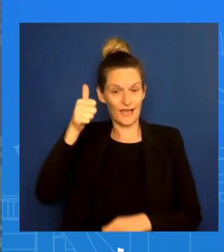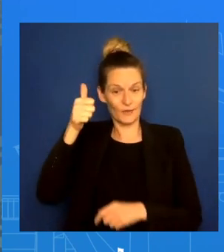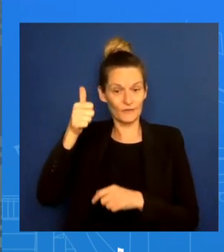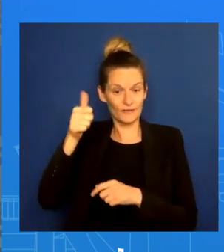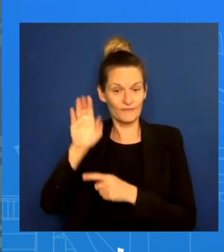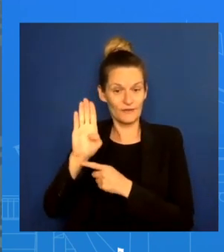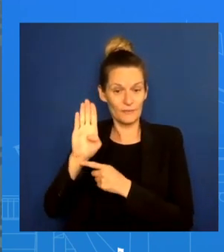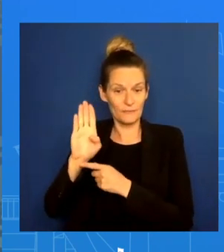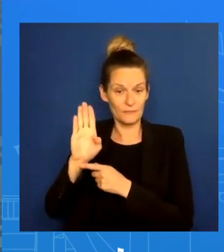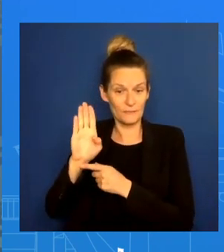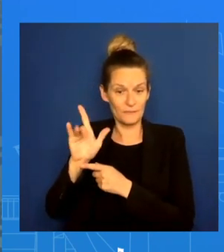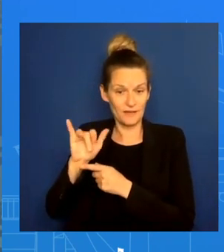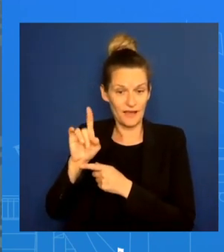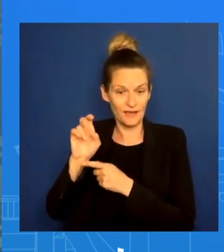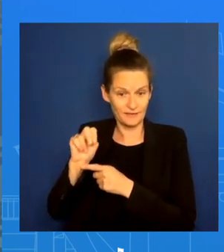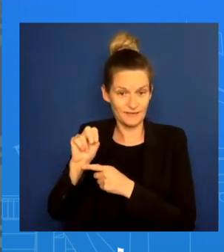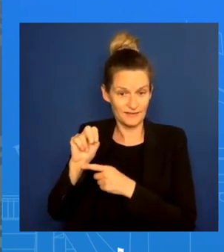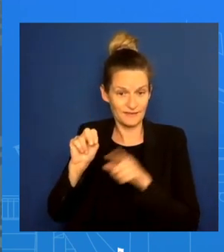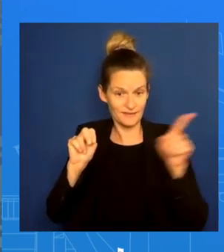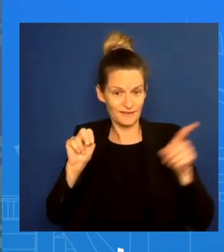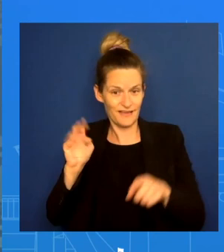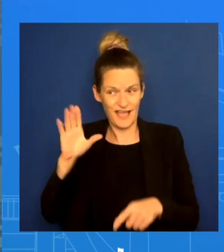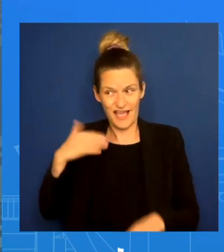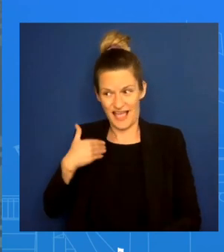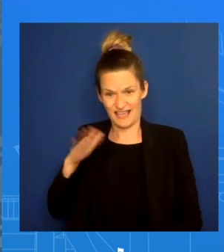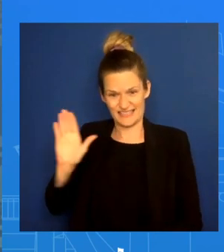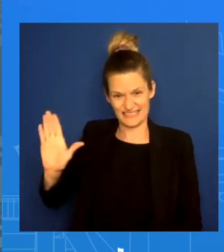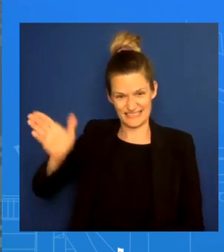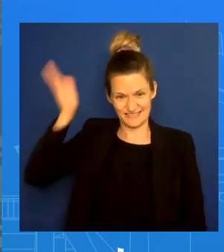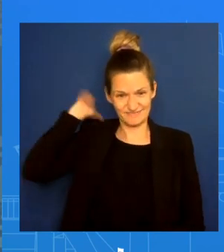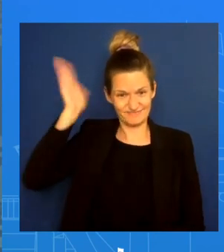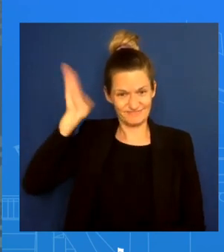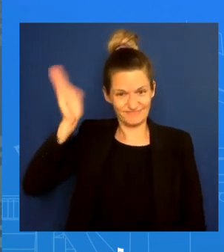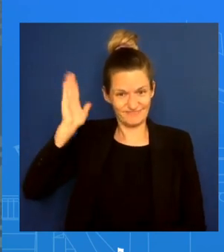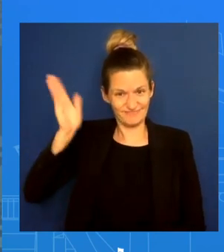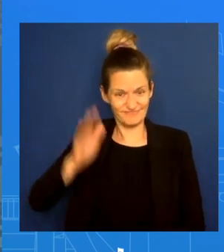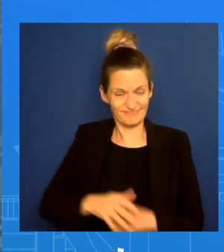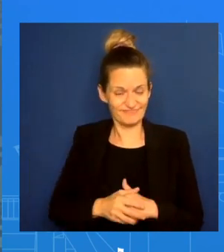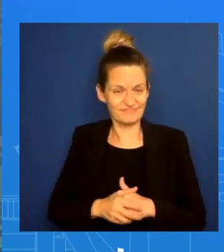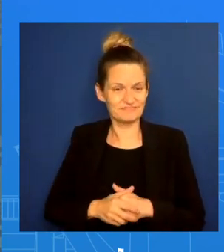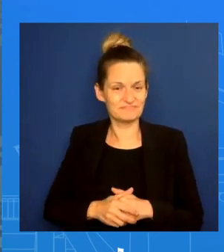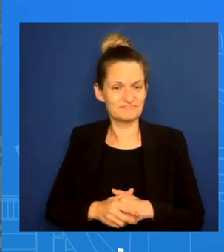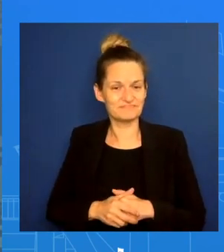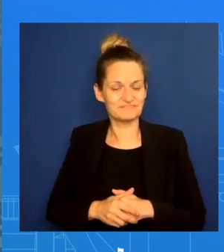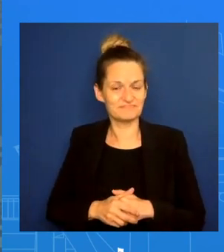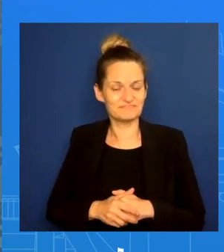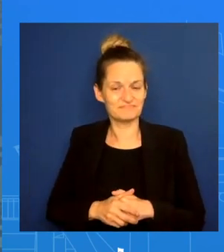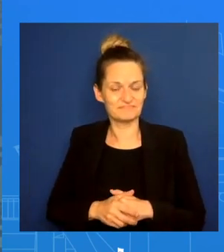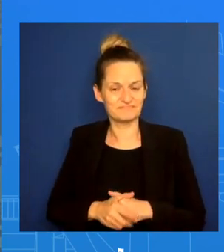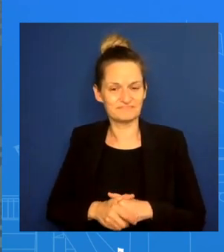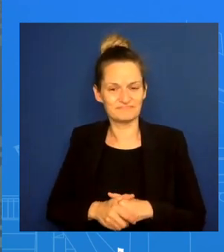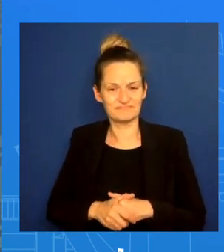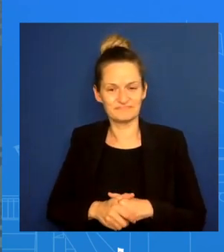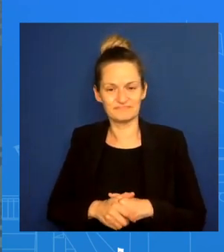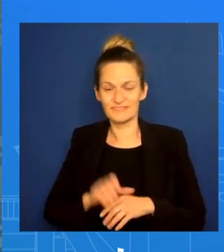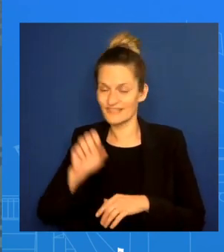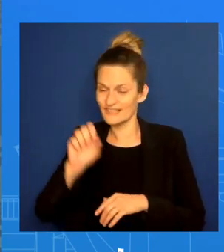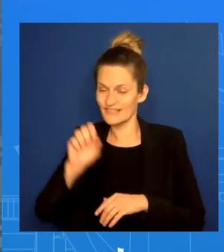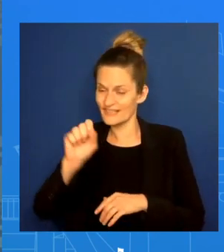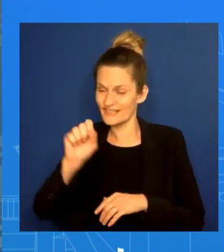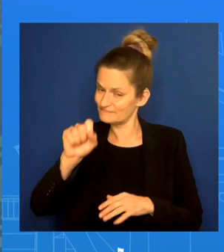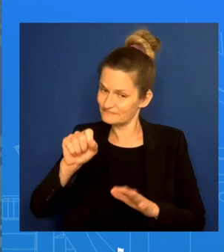don't know that we connected with both of them before that, but there was certainly an effort to do that. And as I said in the opening